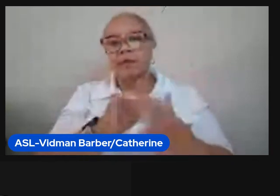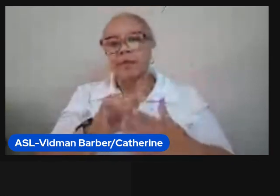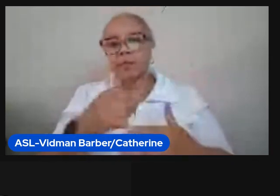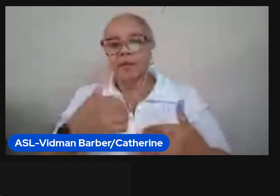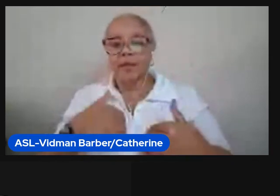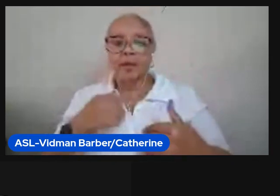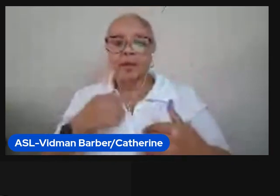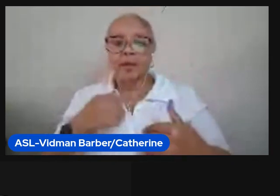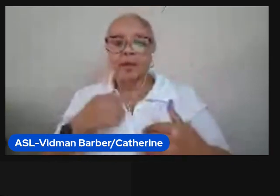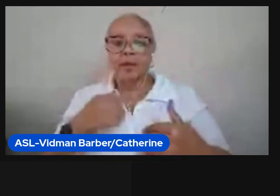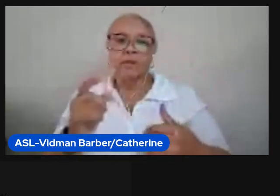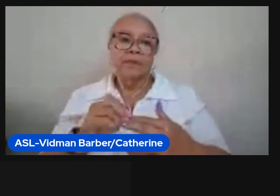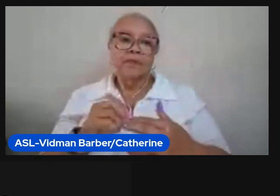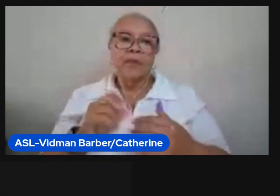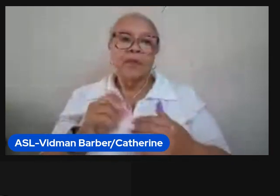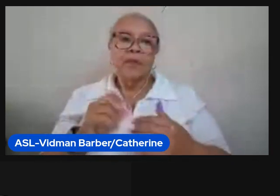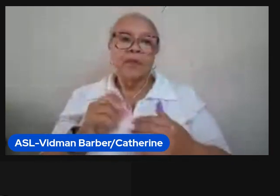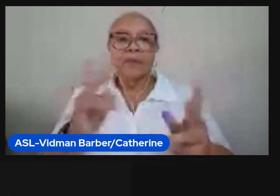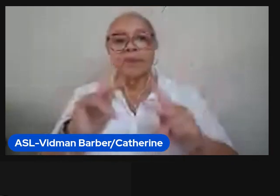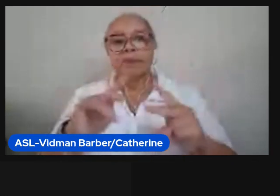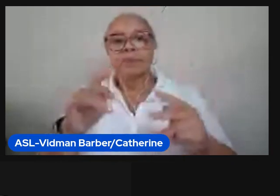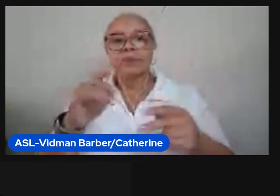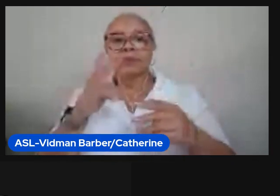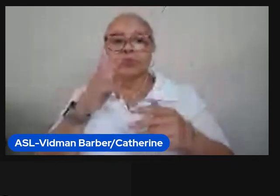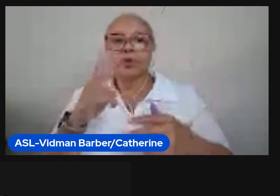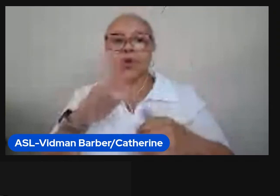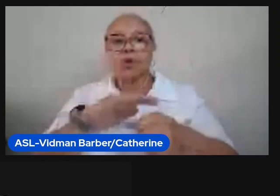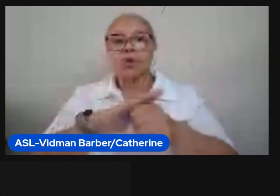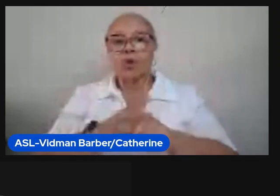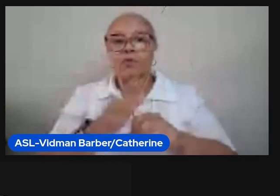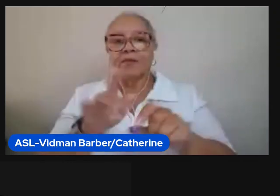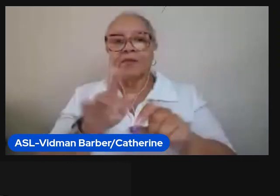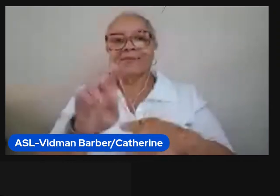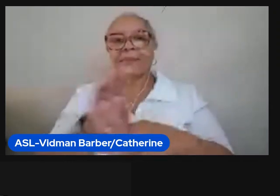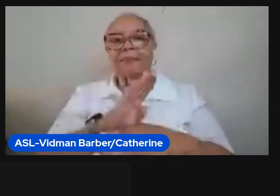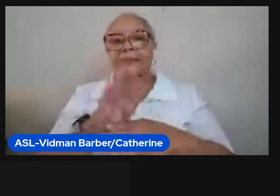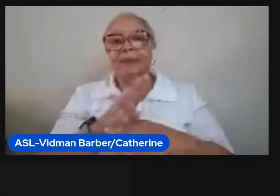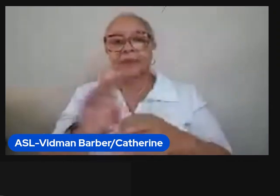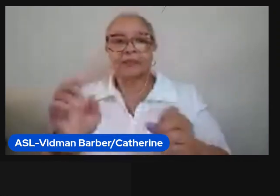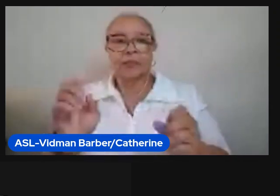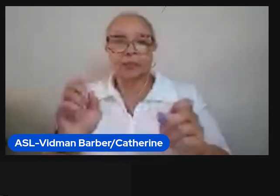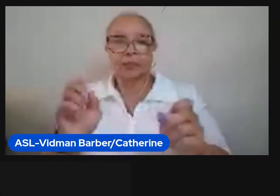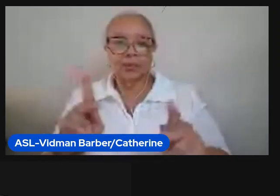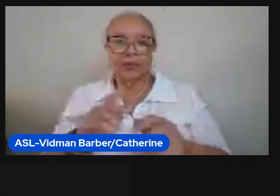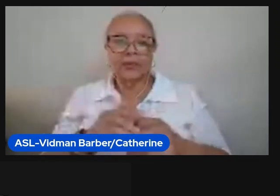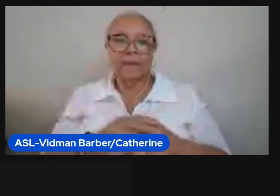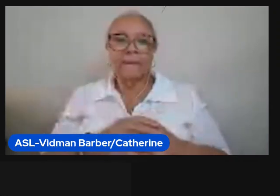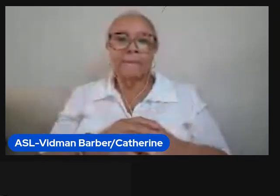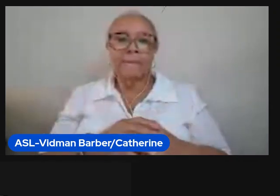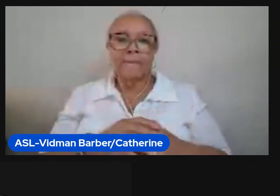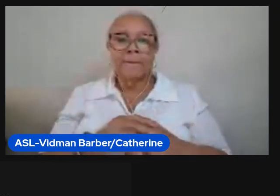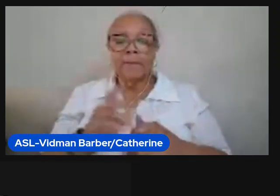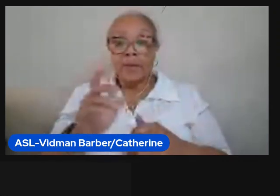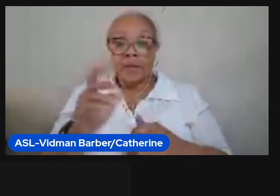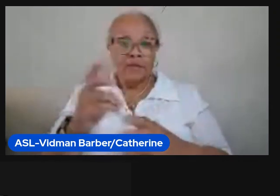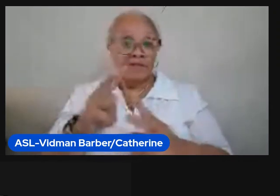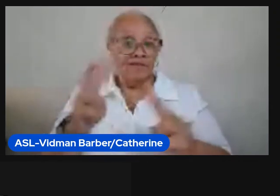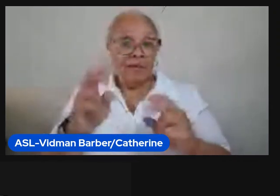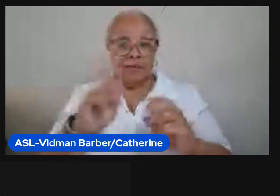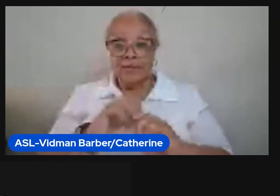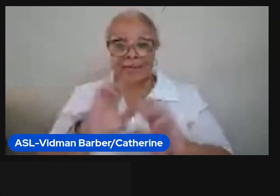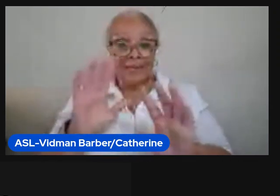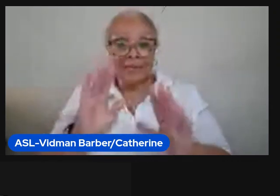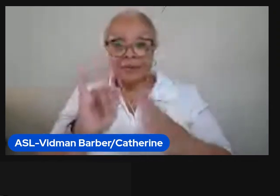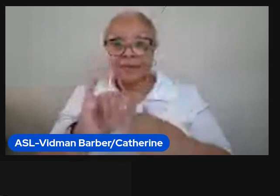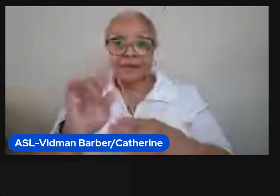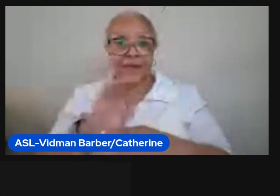where a lot of people saw COVID as a business opportunity, right? So it was very clear that the